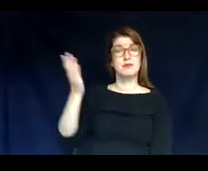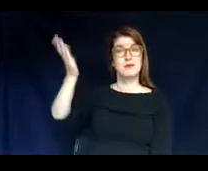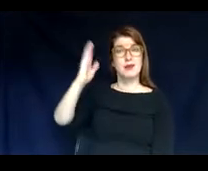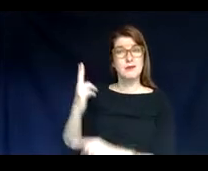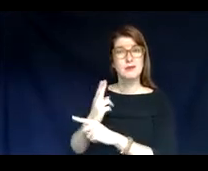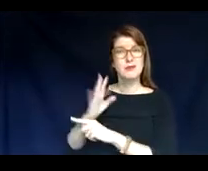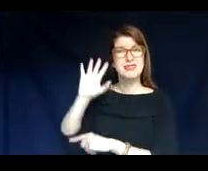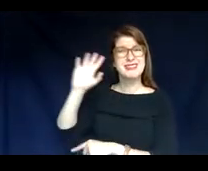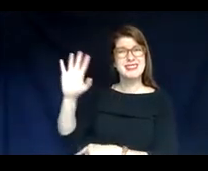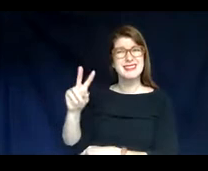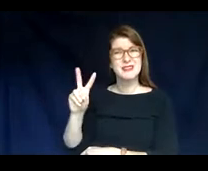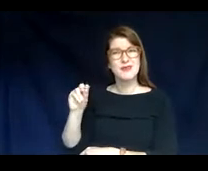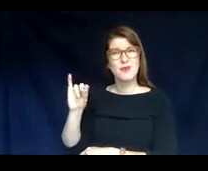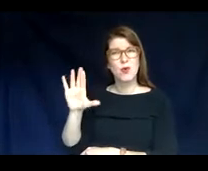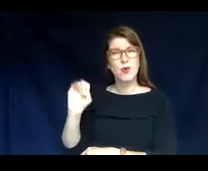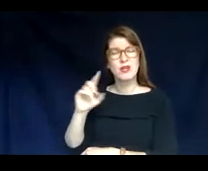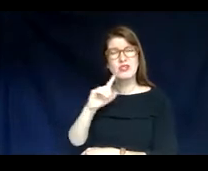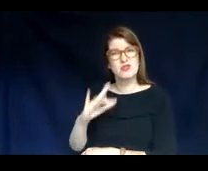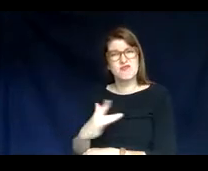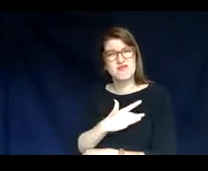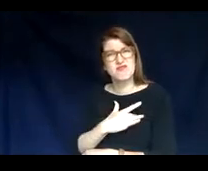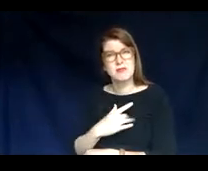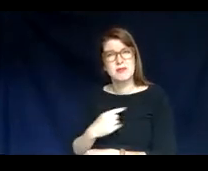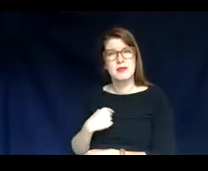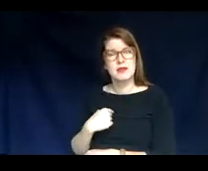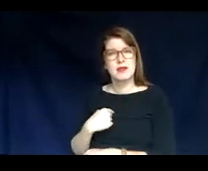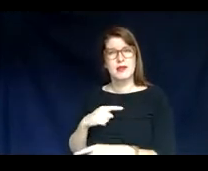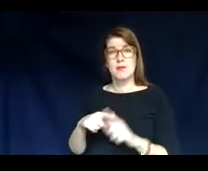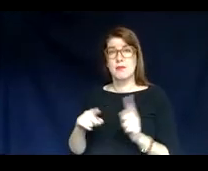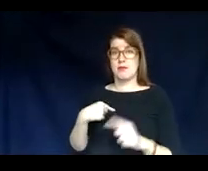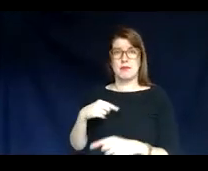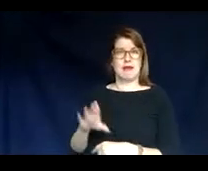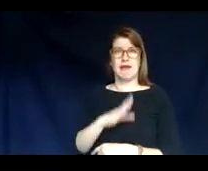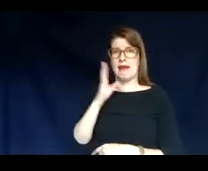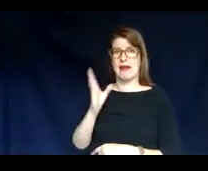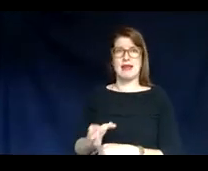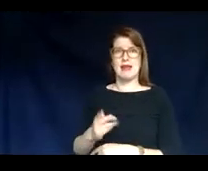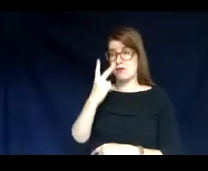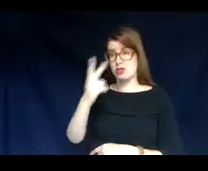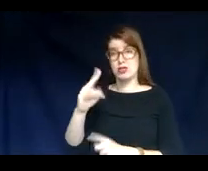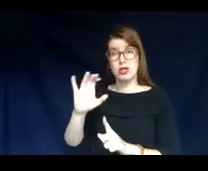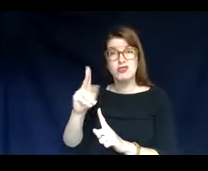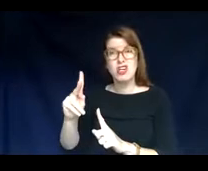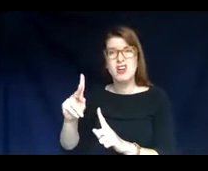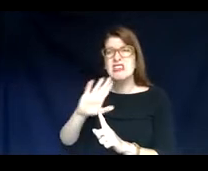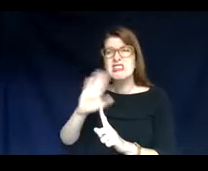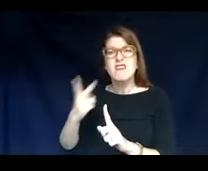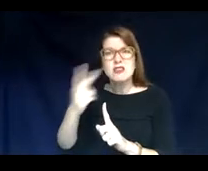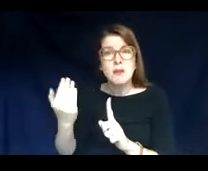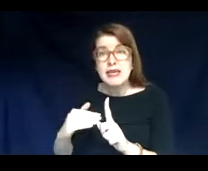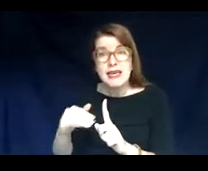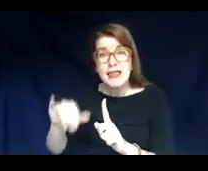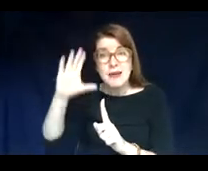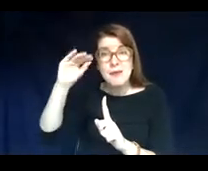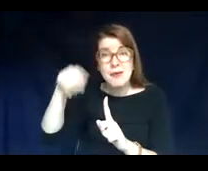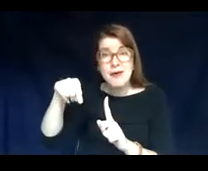to speak to me. But I never saw Chuck again. Now, fast forward to